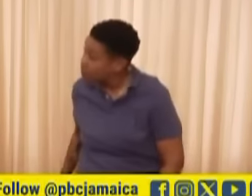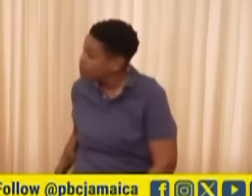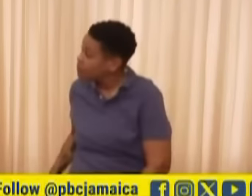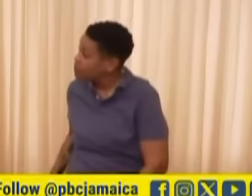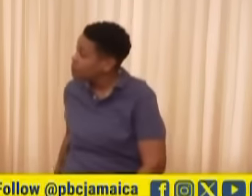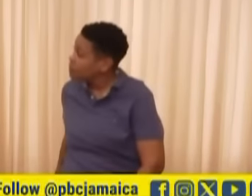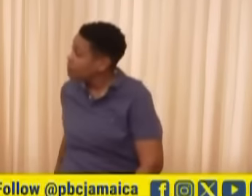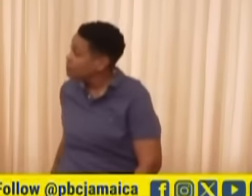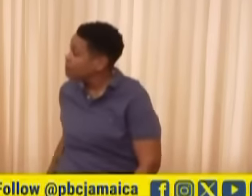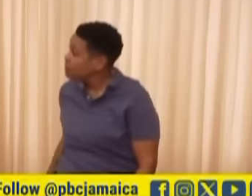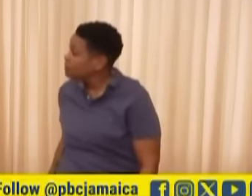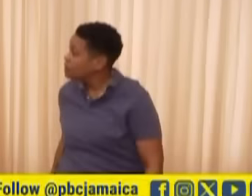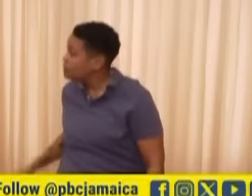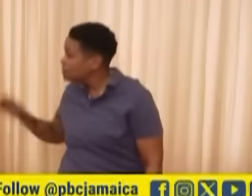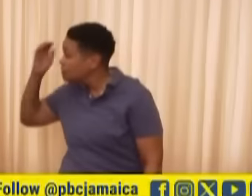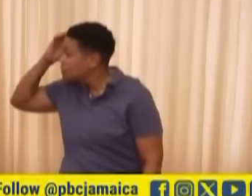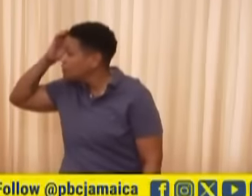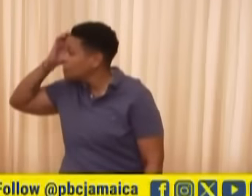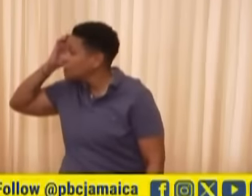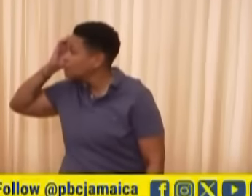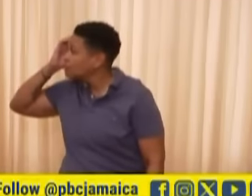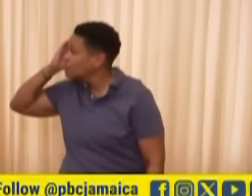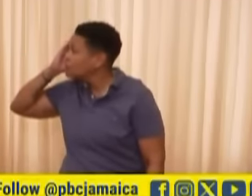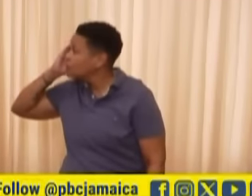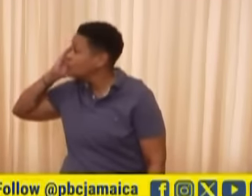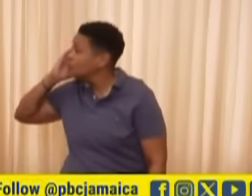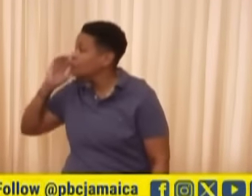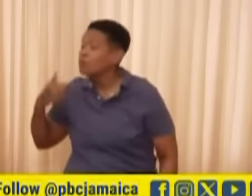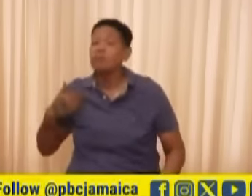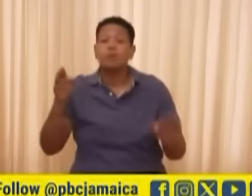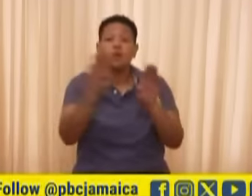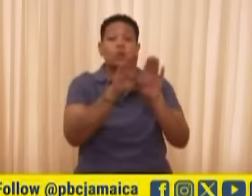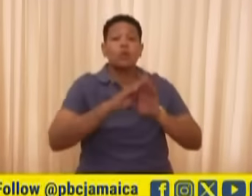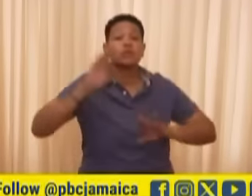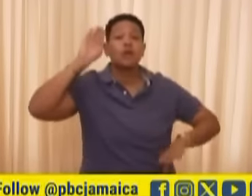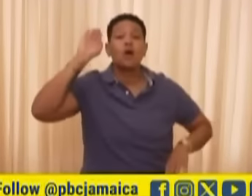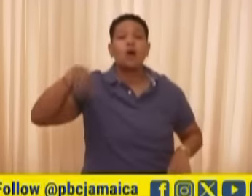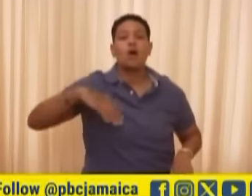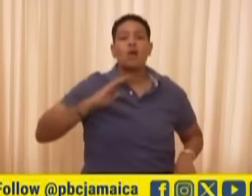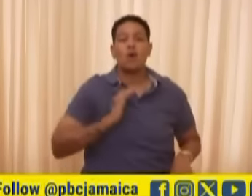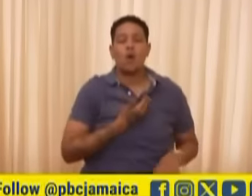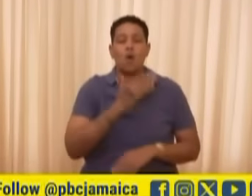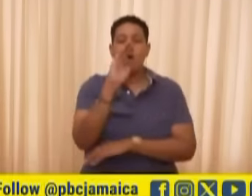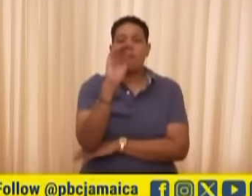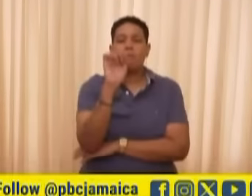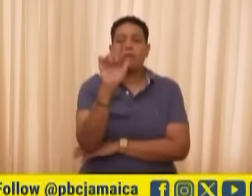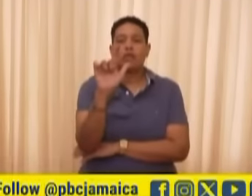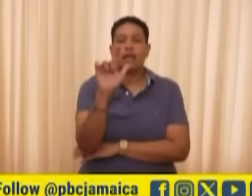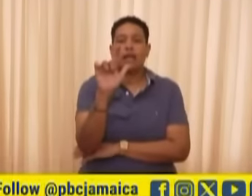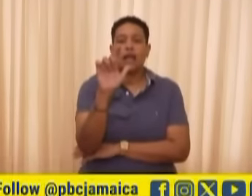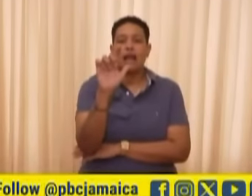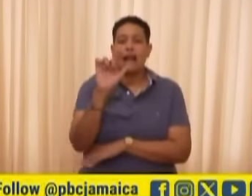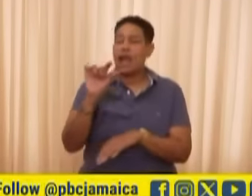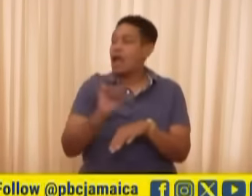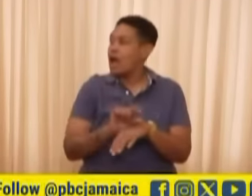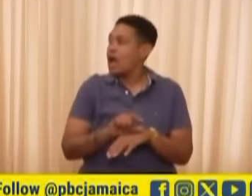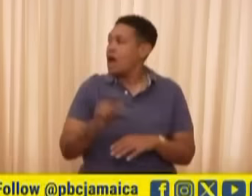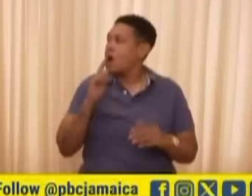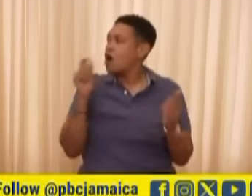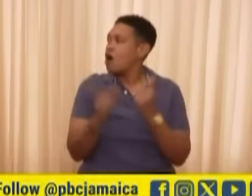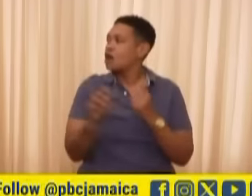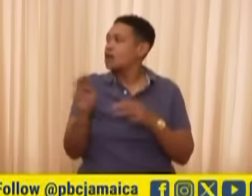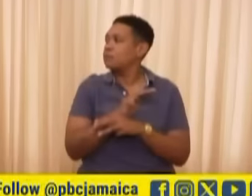Just to indicate that we will be closing all our botanical gardens. The botanical gardens do fall under the